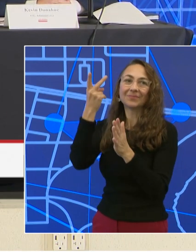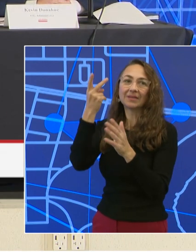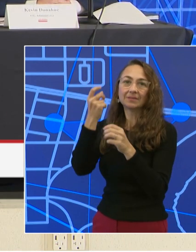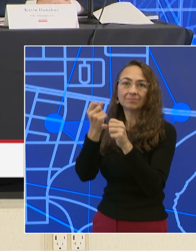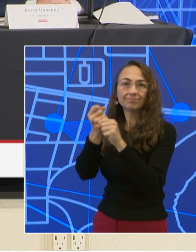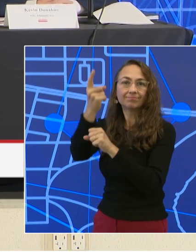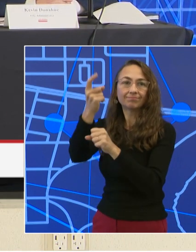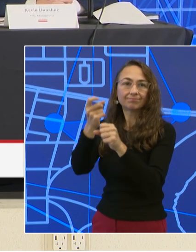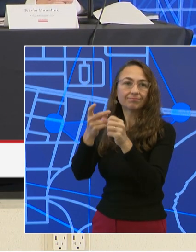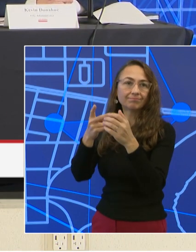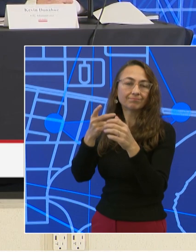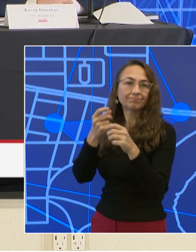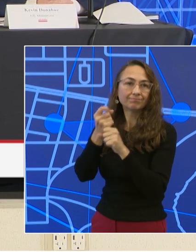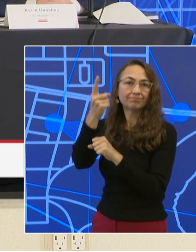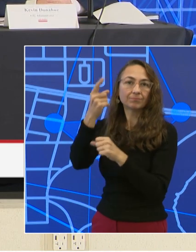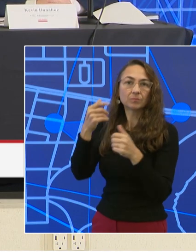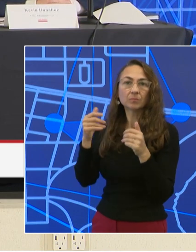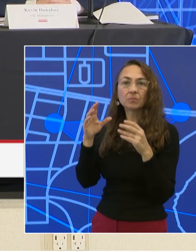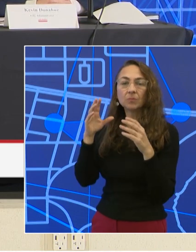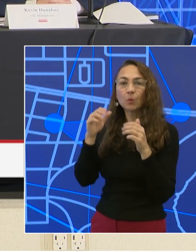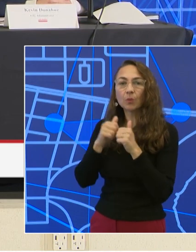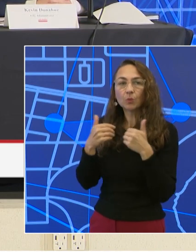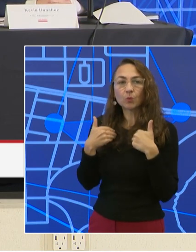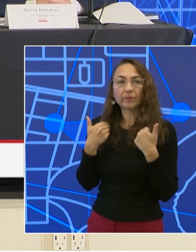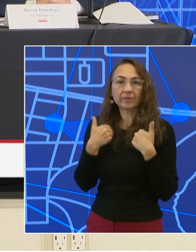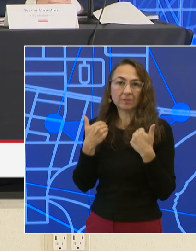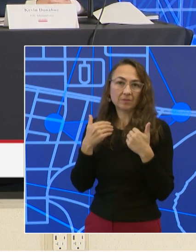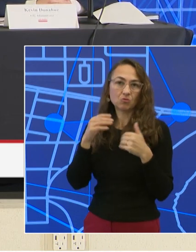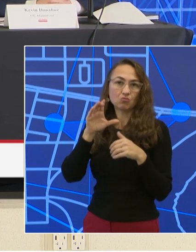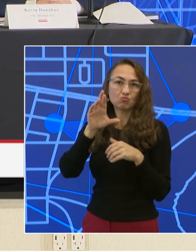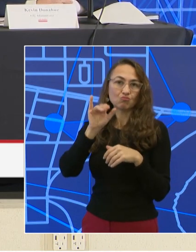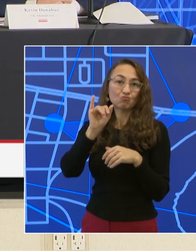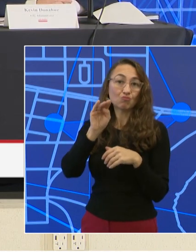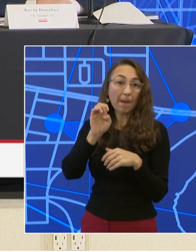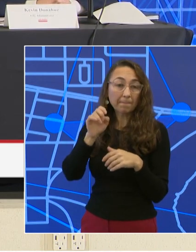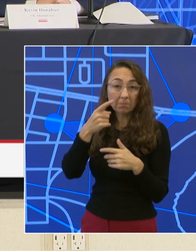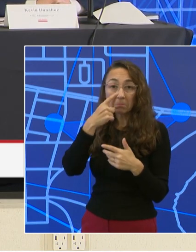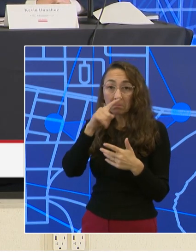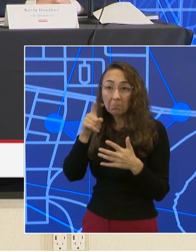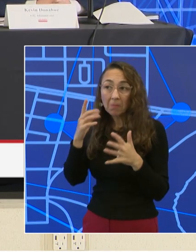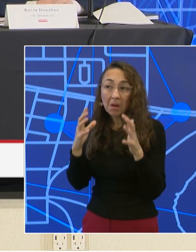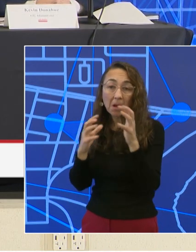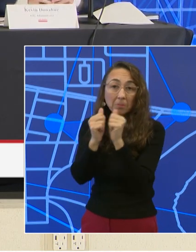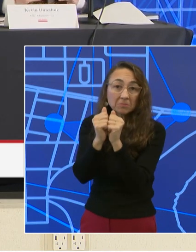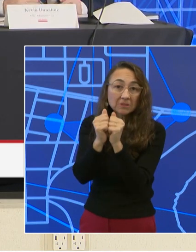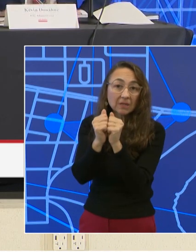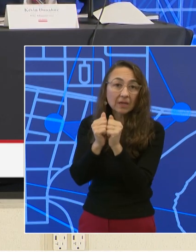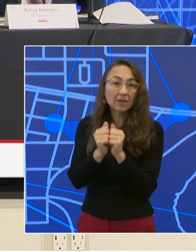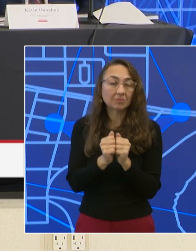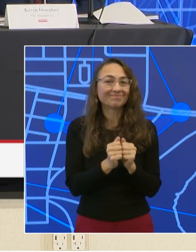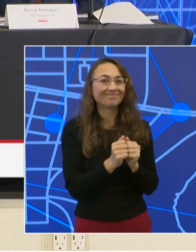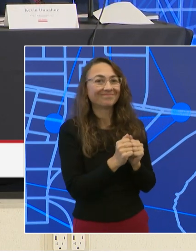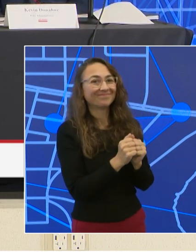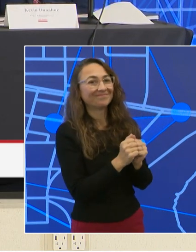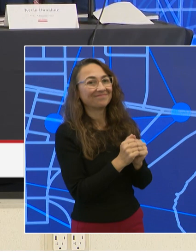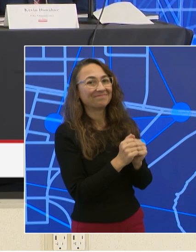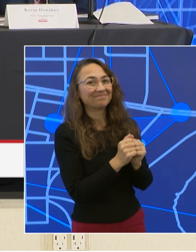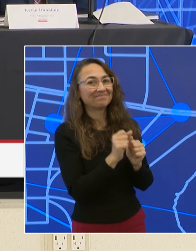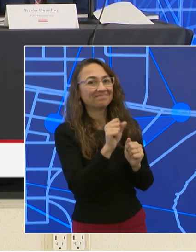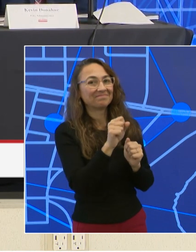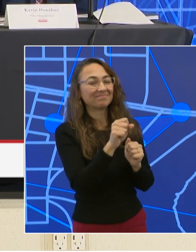on how we stand so far in terms of juvenile crime? So one of the things I'll say about year to date, we're